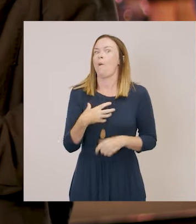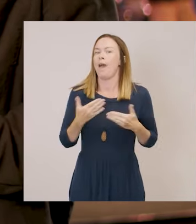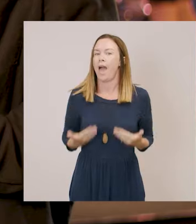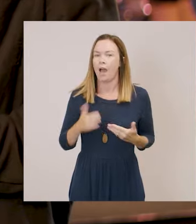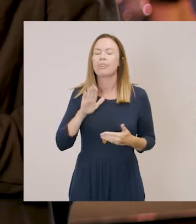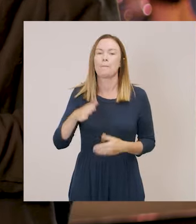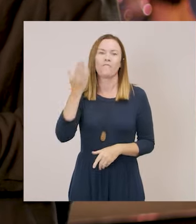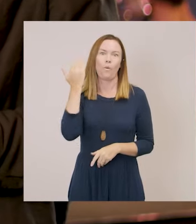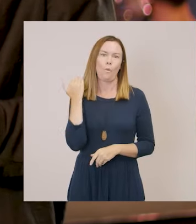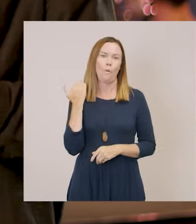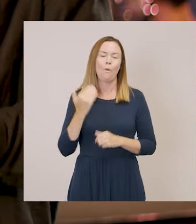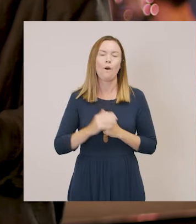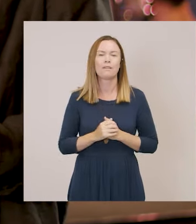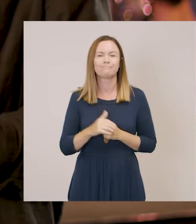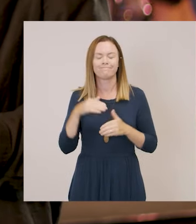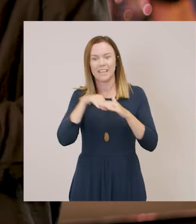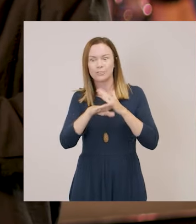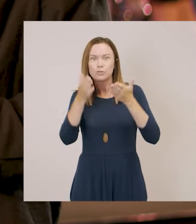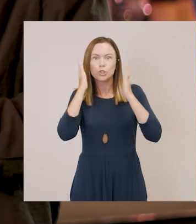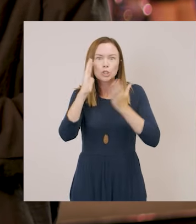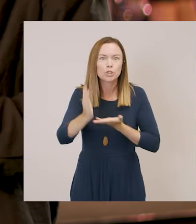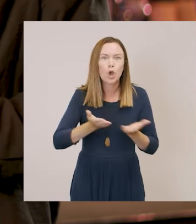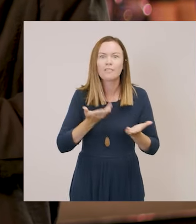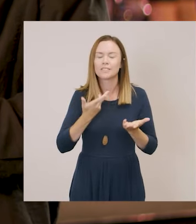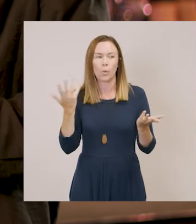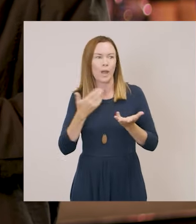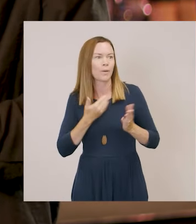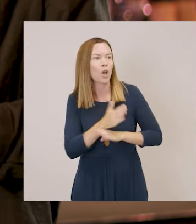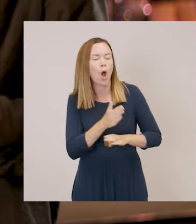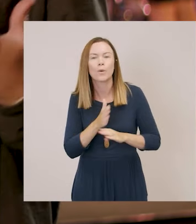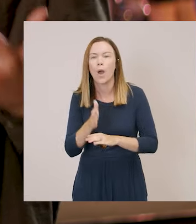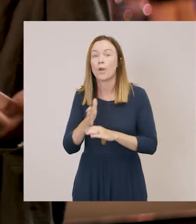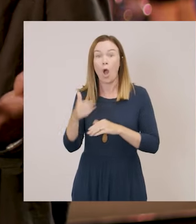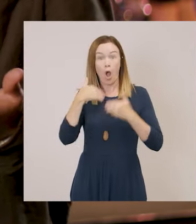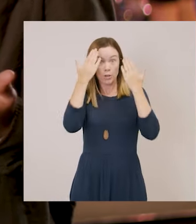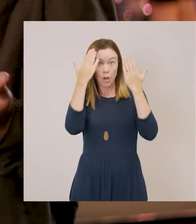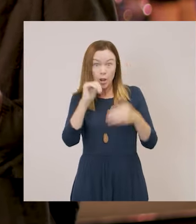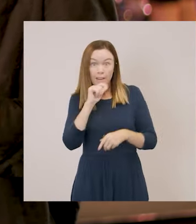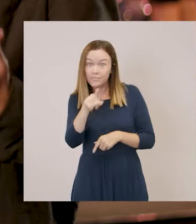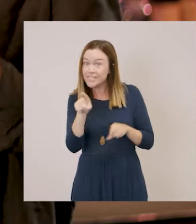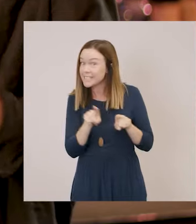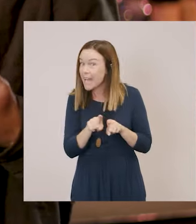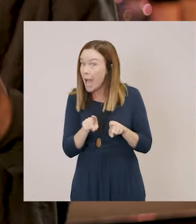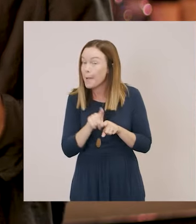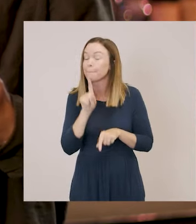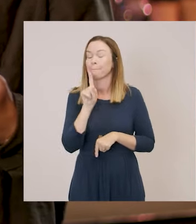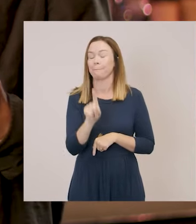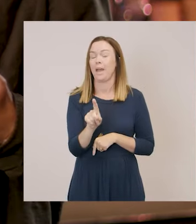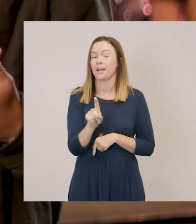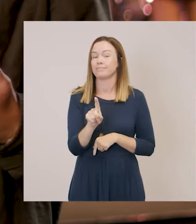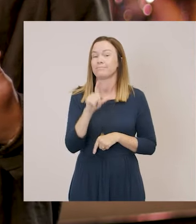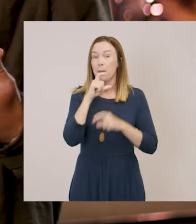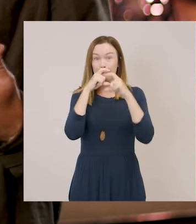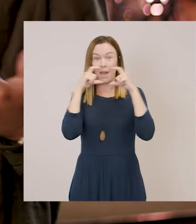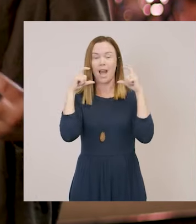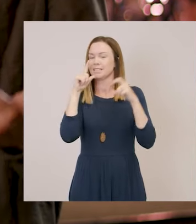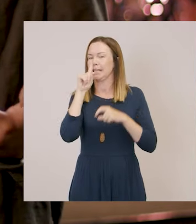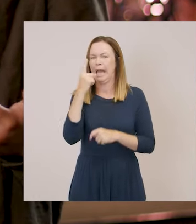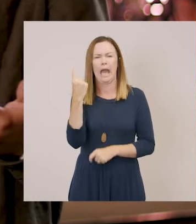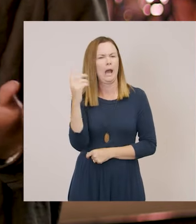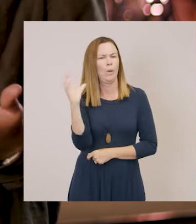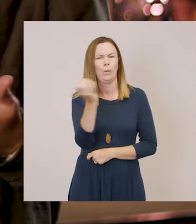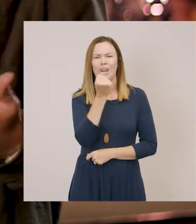ever, haven't we, Brooke? Yeah. In our church services and everywhere we go. And I don't know if you find this, but when you're wearing your mask, you can't